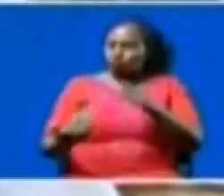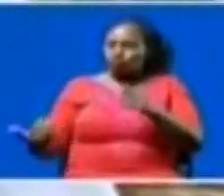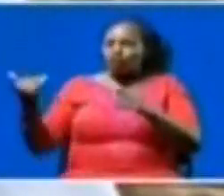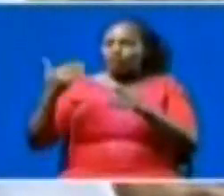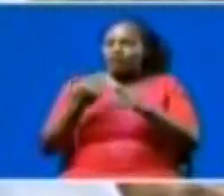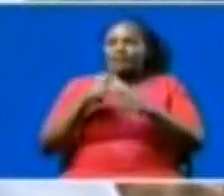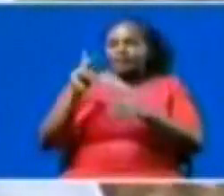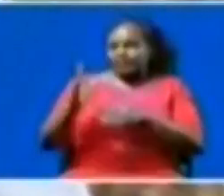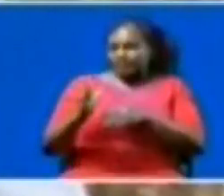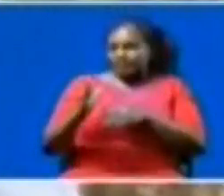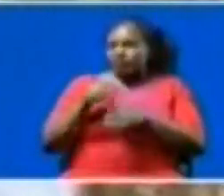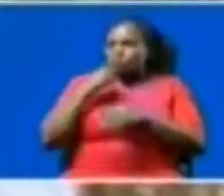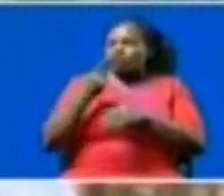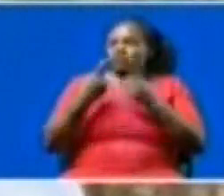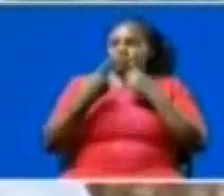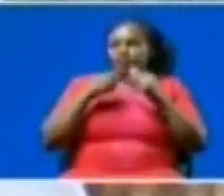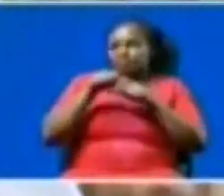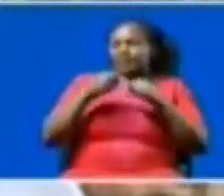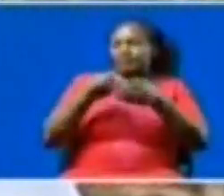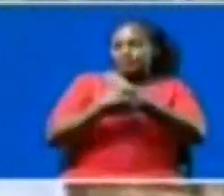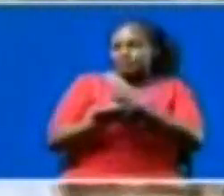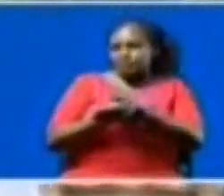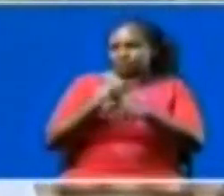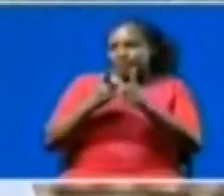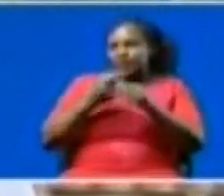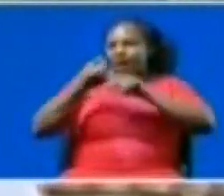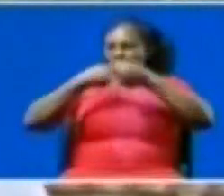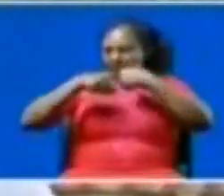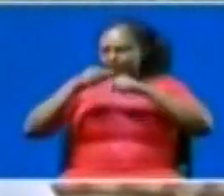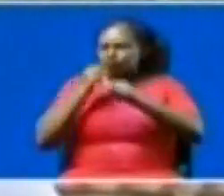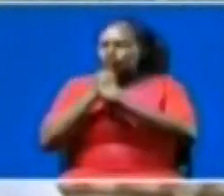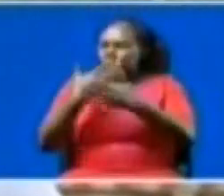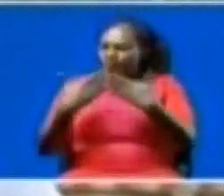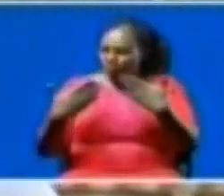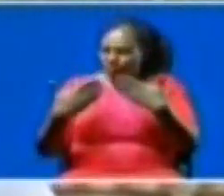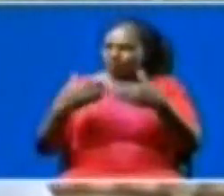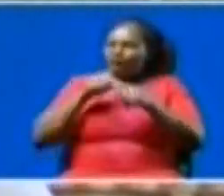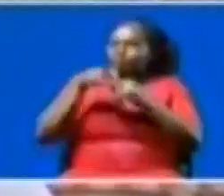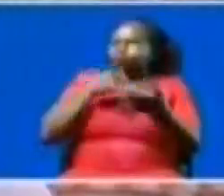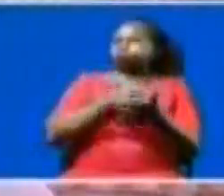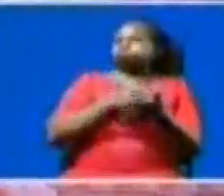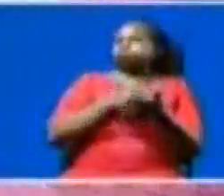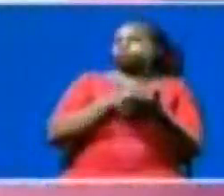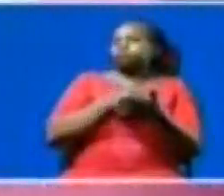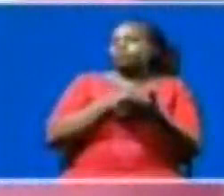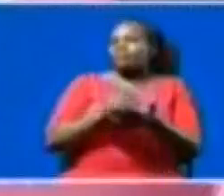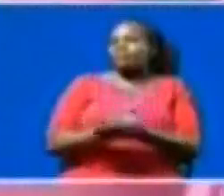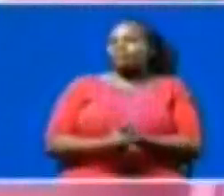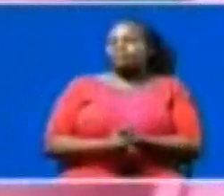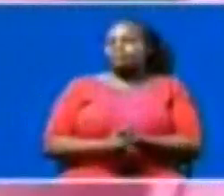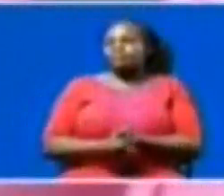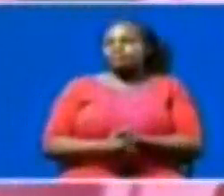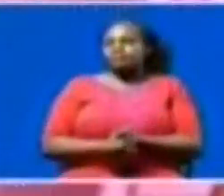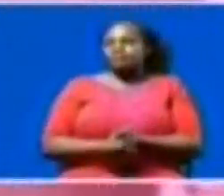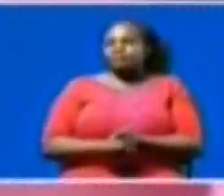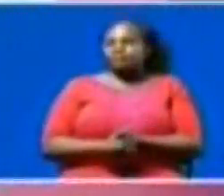young Kenyans not only speaking about cancer, but actively doing something about it. Oh my